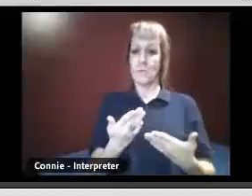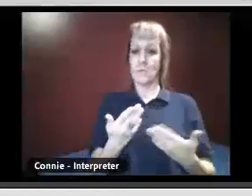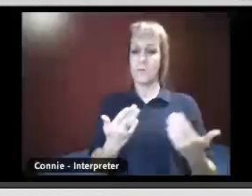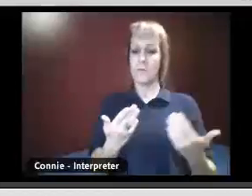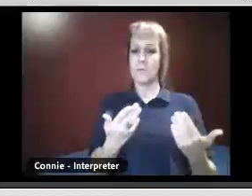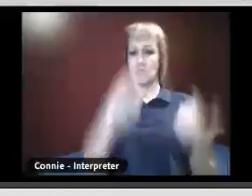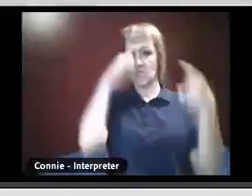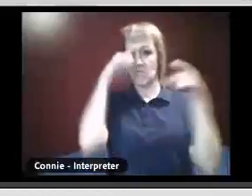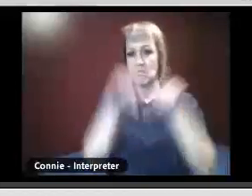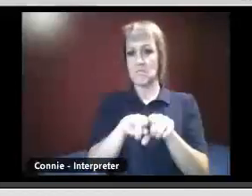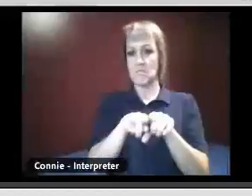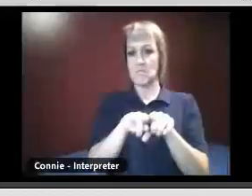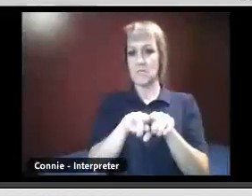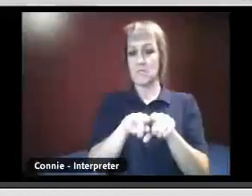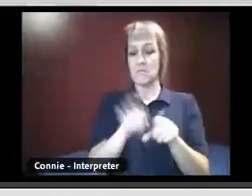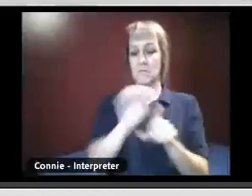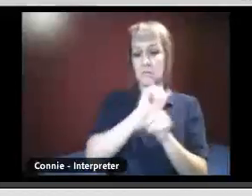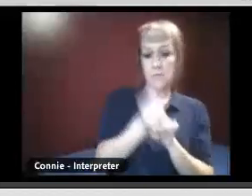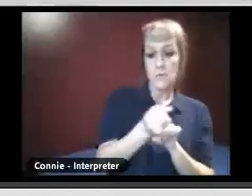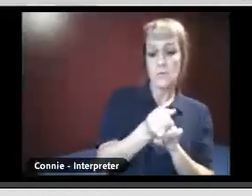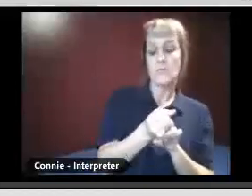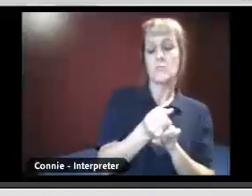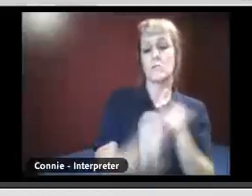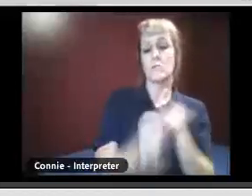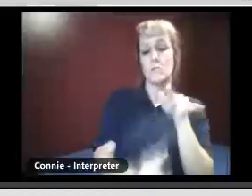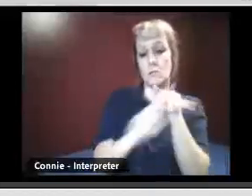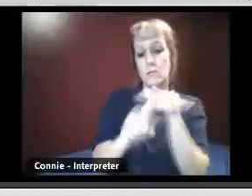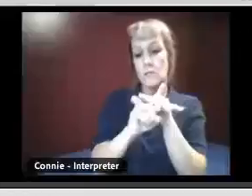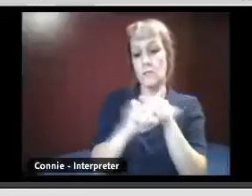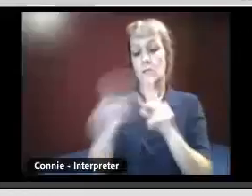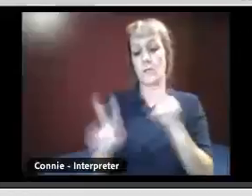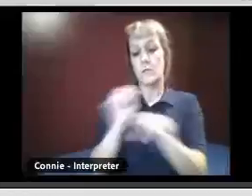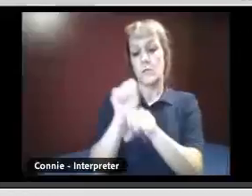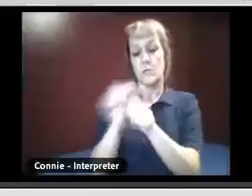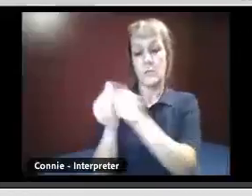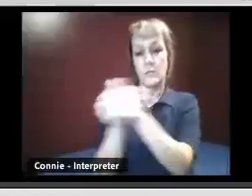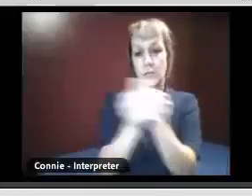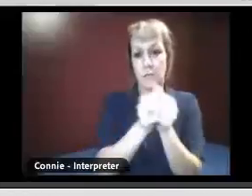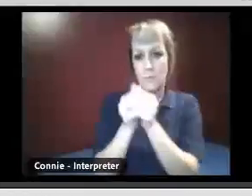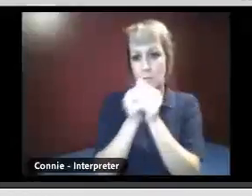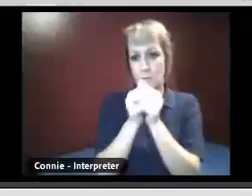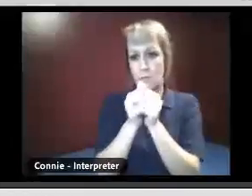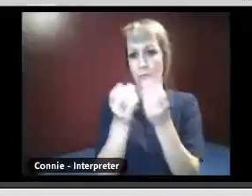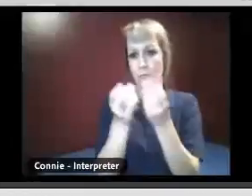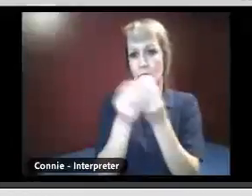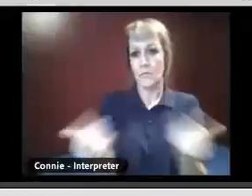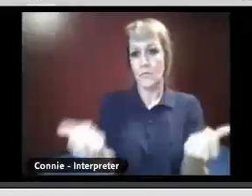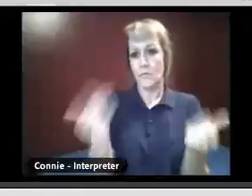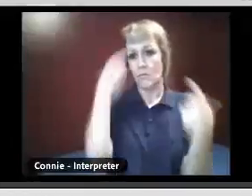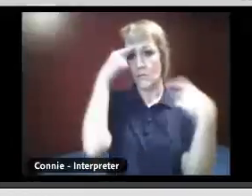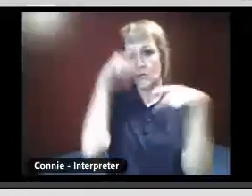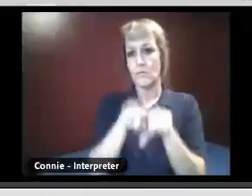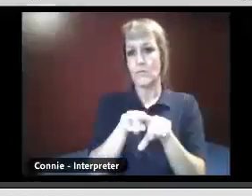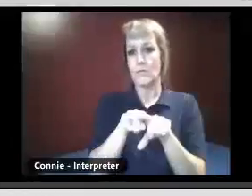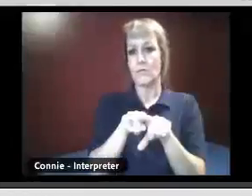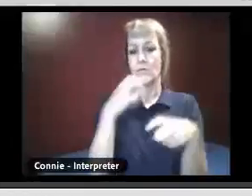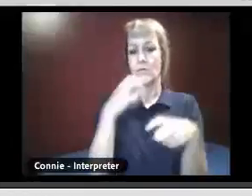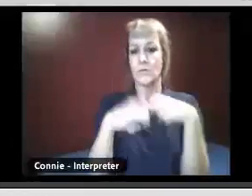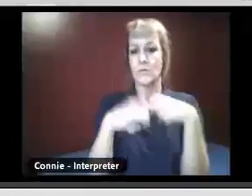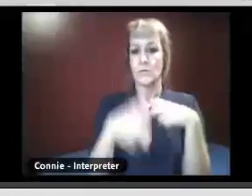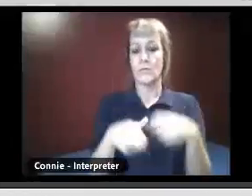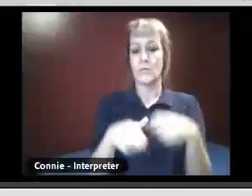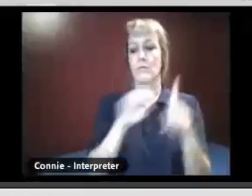as situations come up, people are willing to work with you, right, to come to some sort of resolution, especially as you're crossing departments or teams or